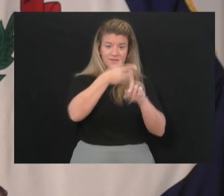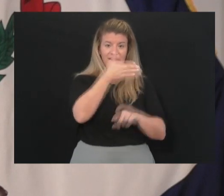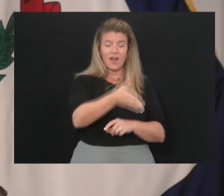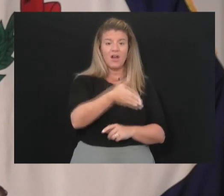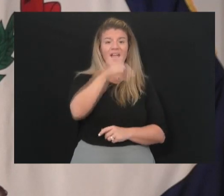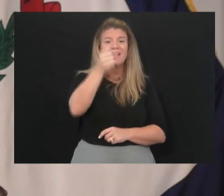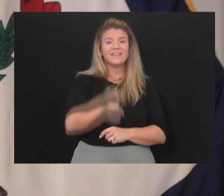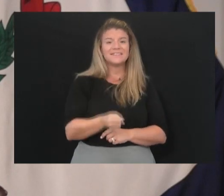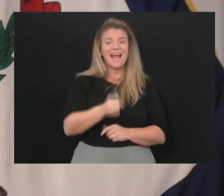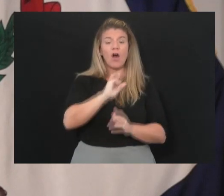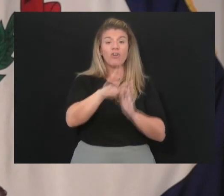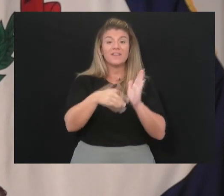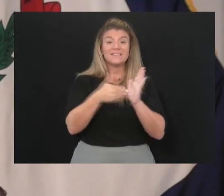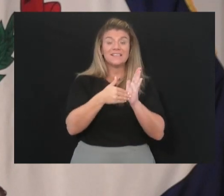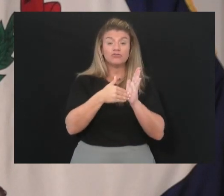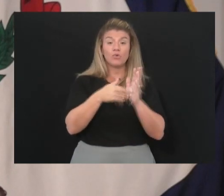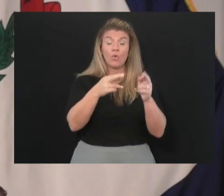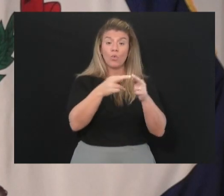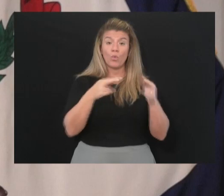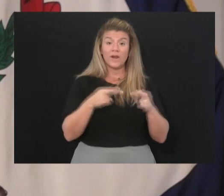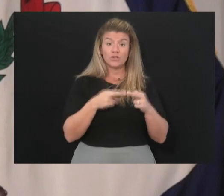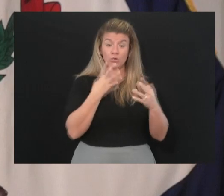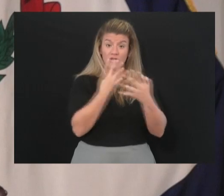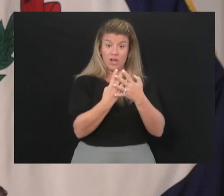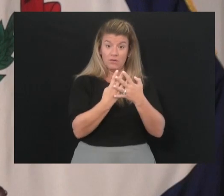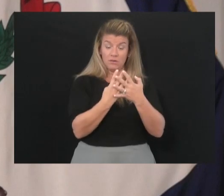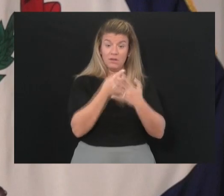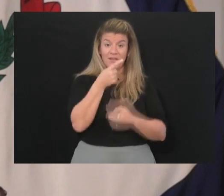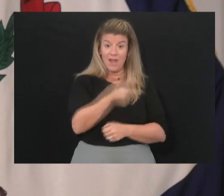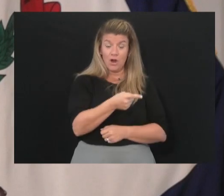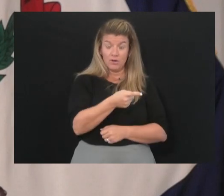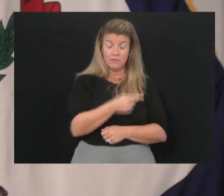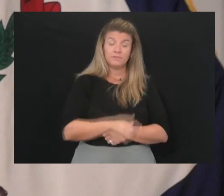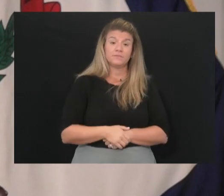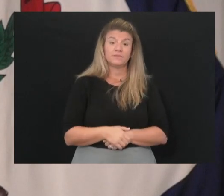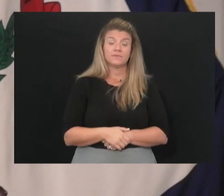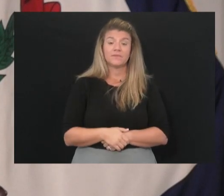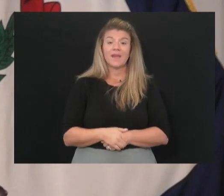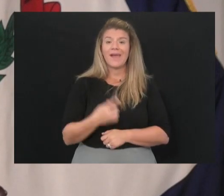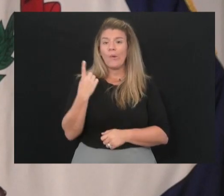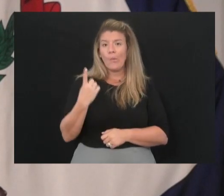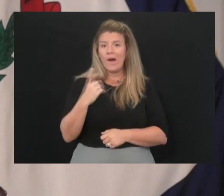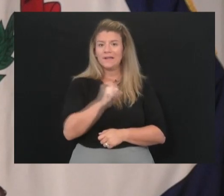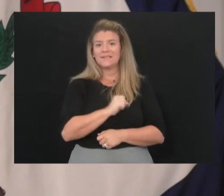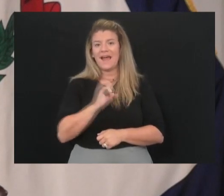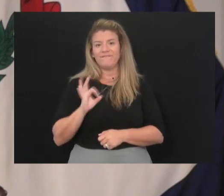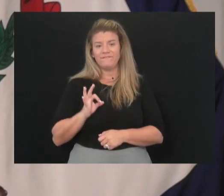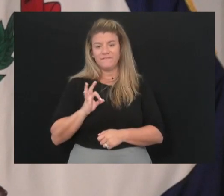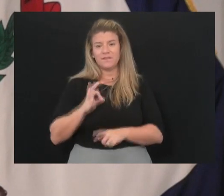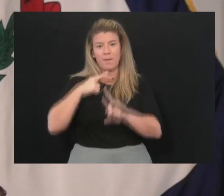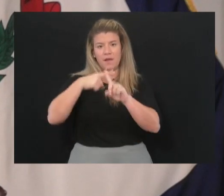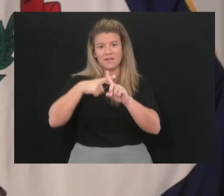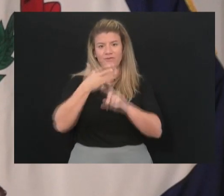South Central Regional Jail that are inmates, and 1 staff positive there as well.